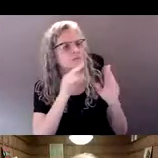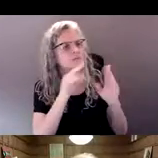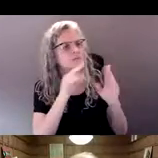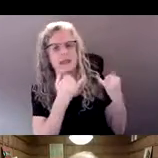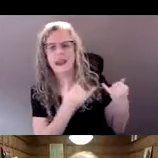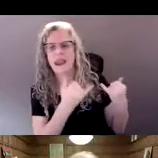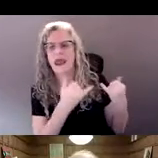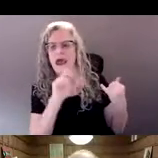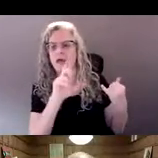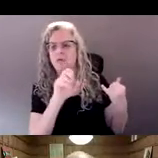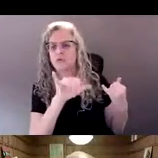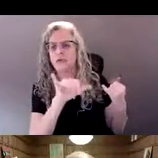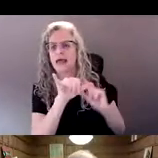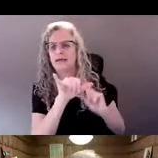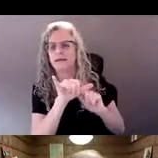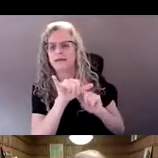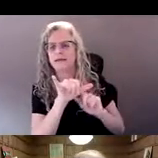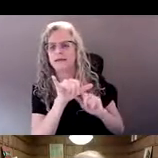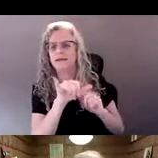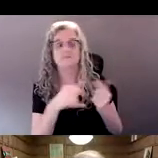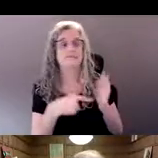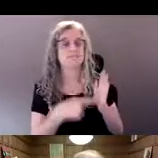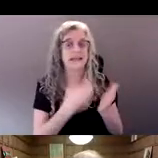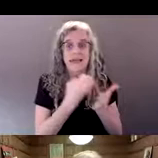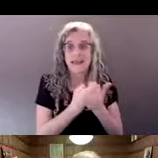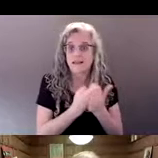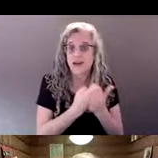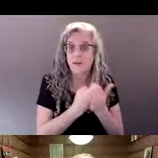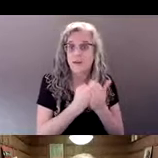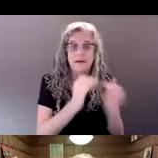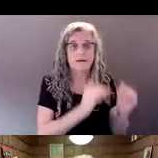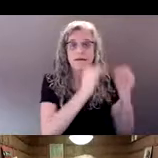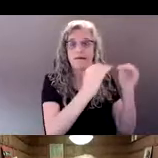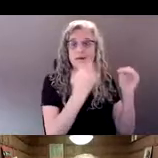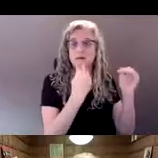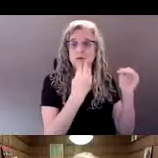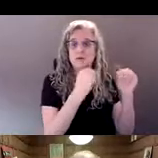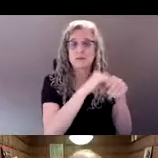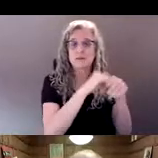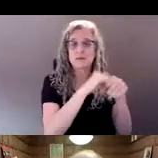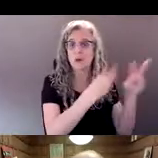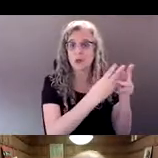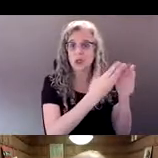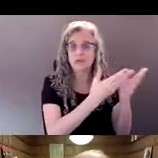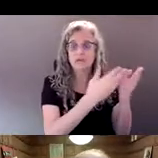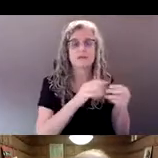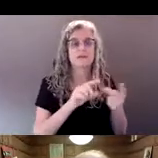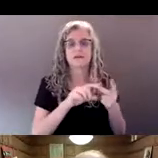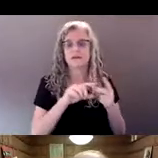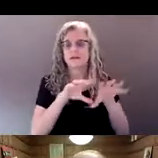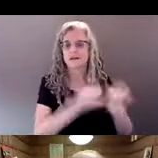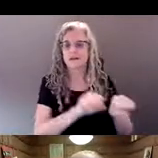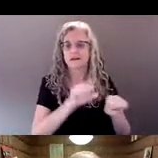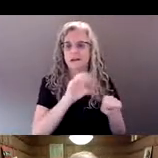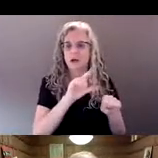present realities, such as the economically relatively privileged position of Jews in the world and the colonial activities of